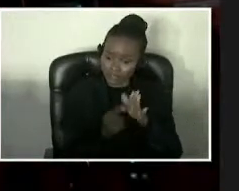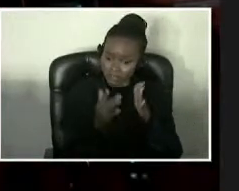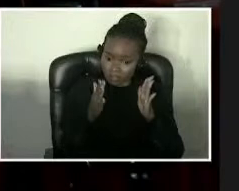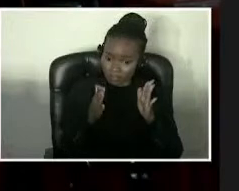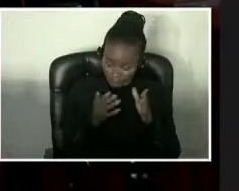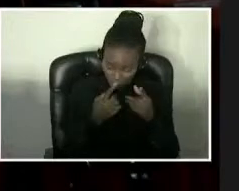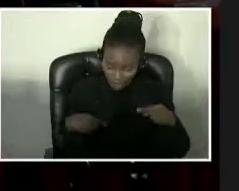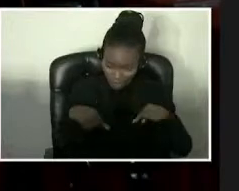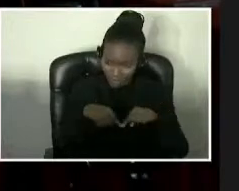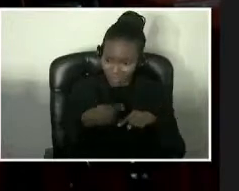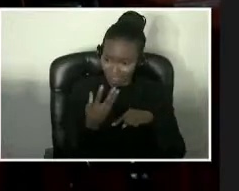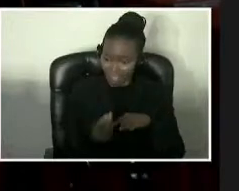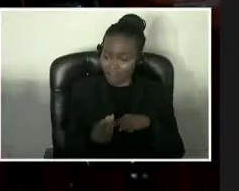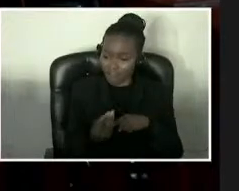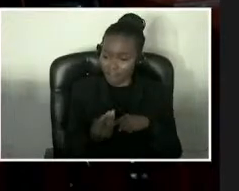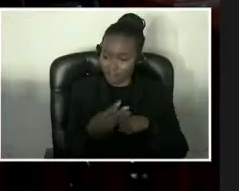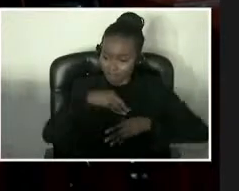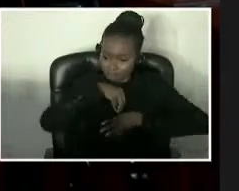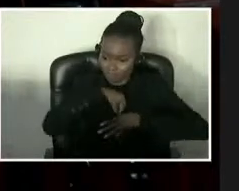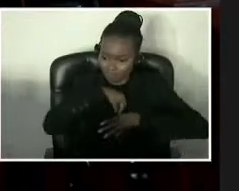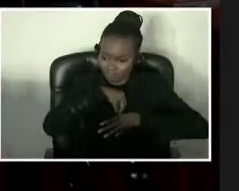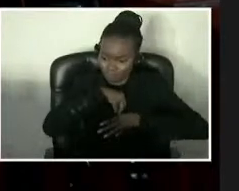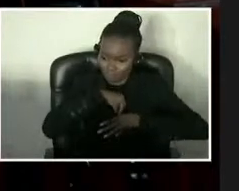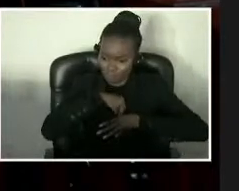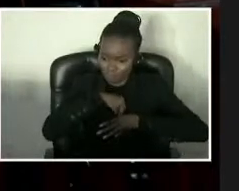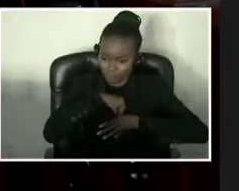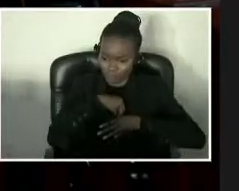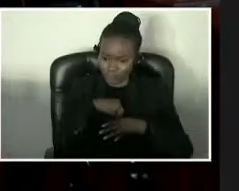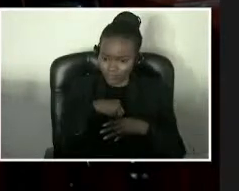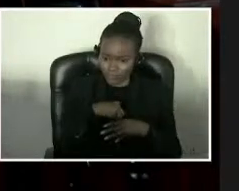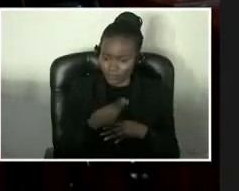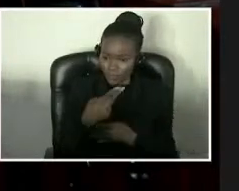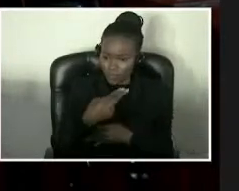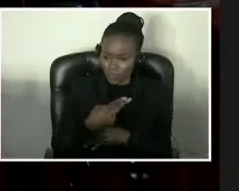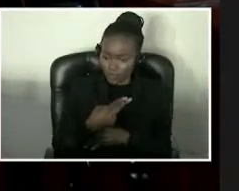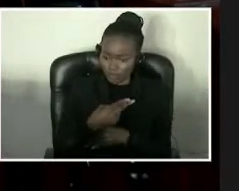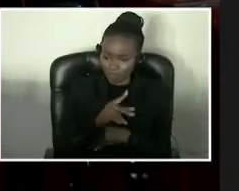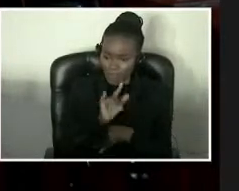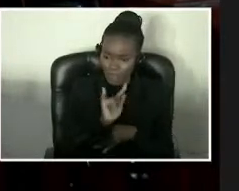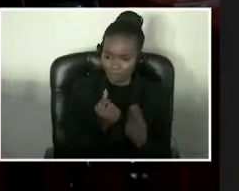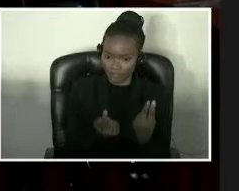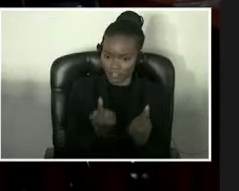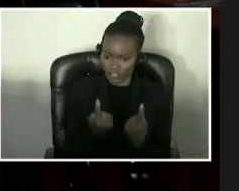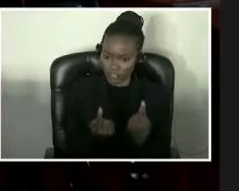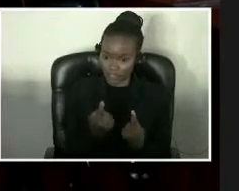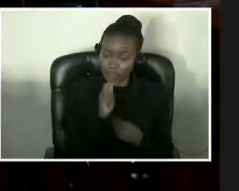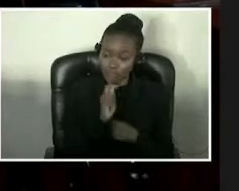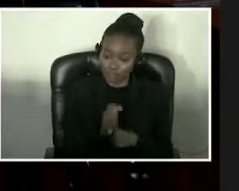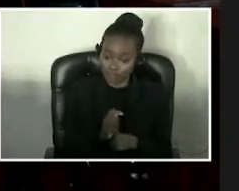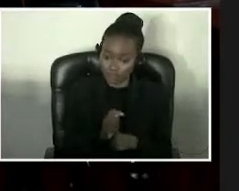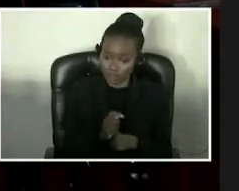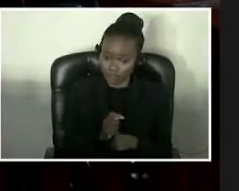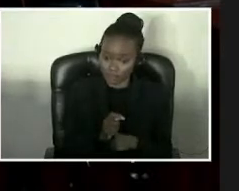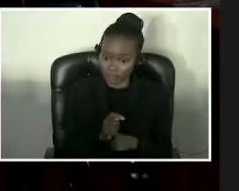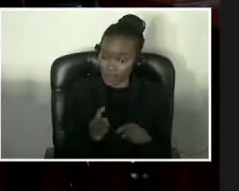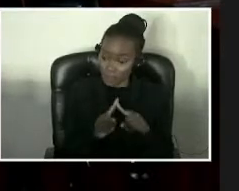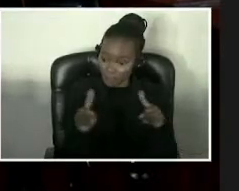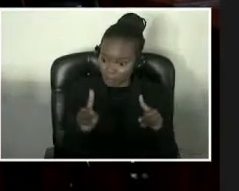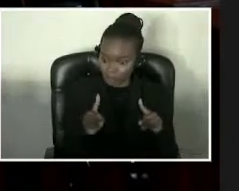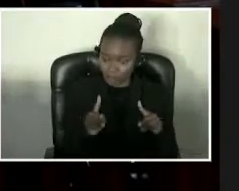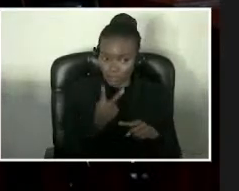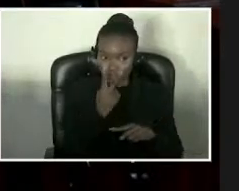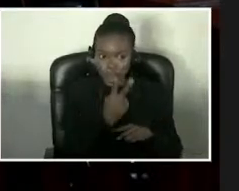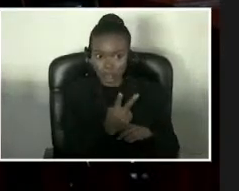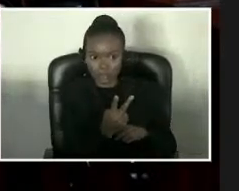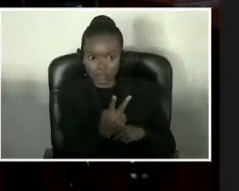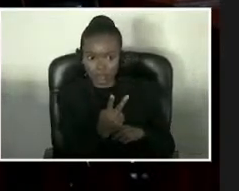us as members and legislatures because from the first veru was very antagonistic but he had to run when he